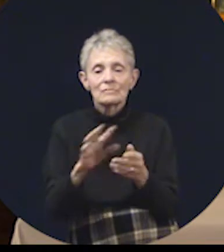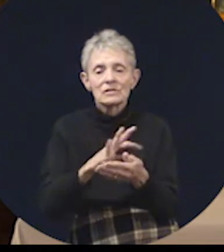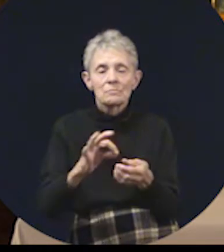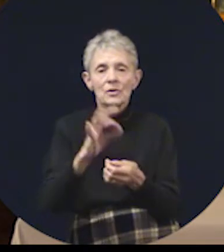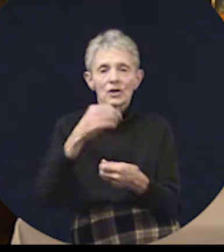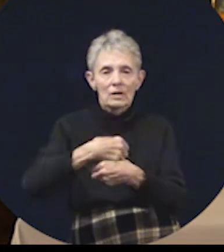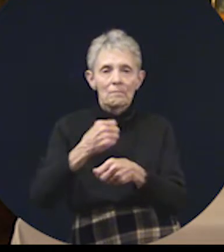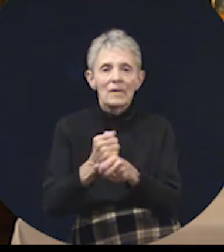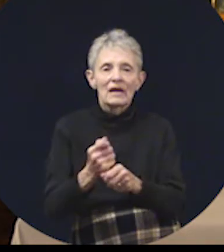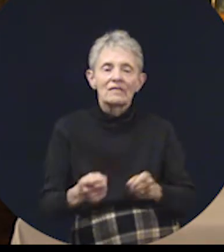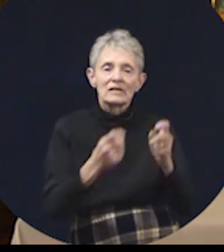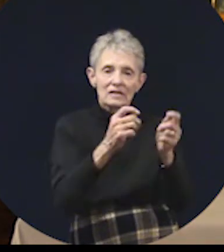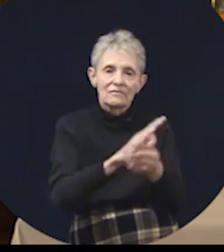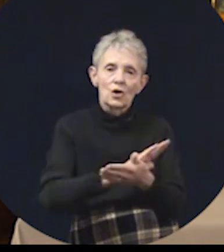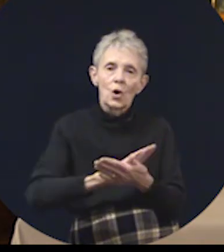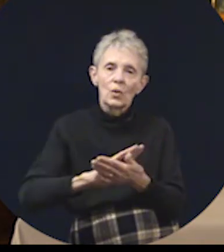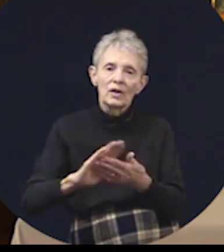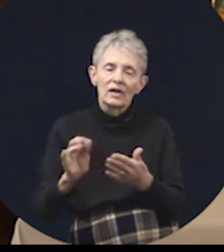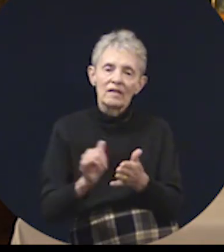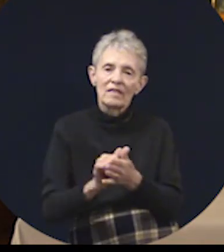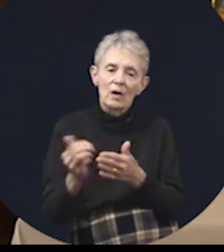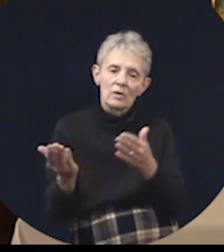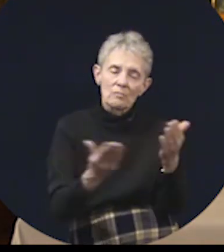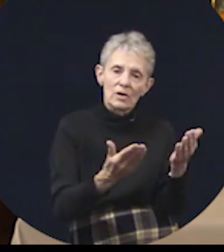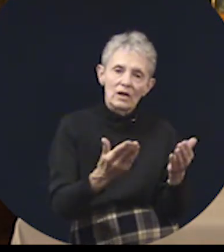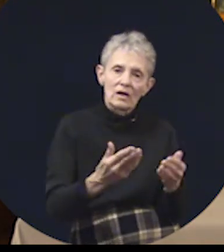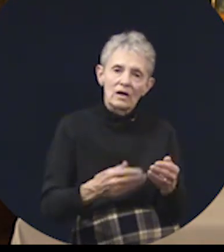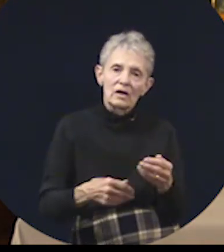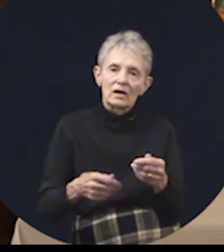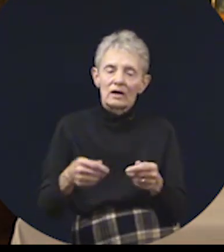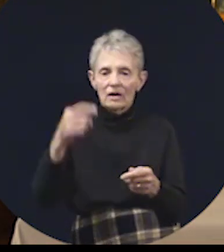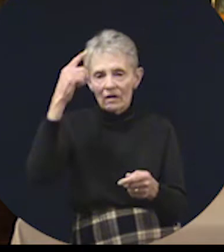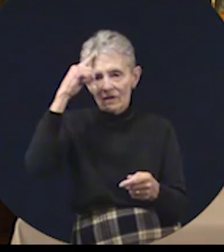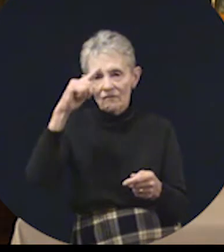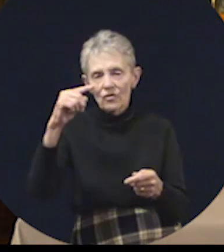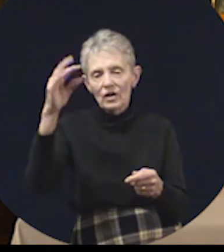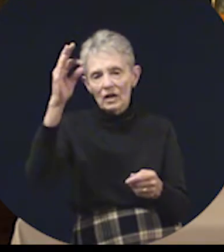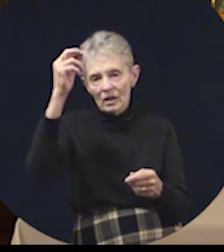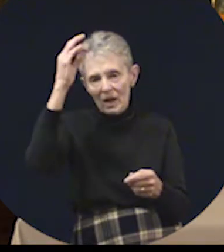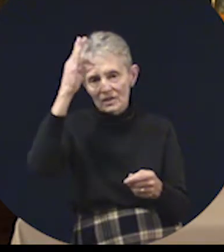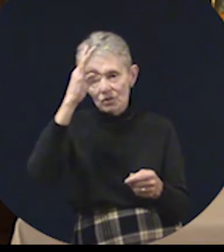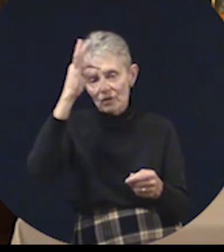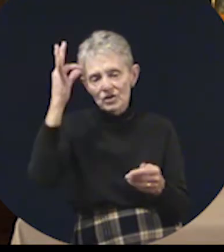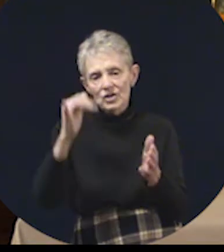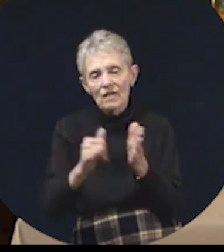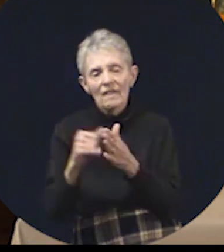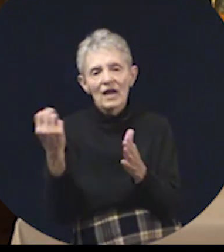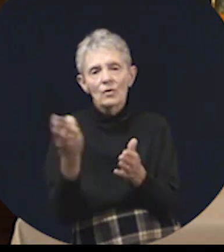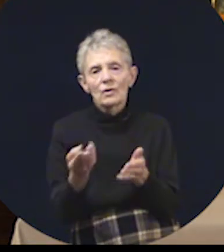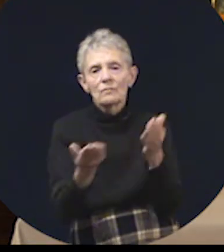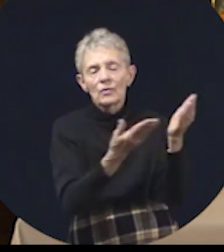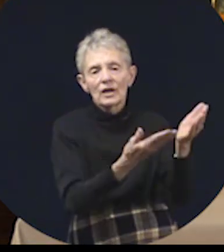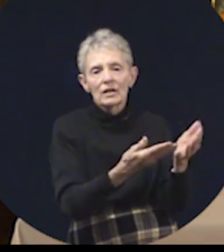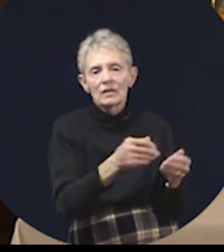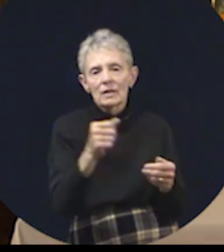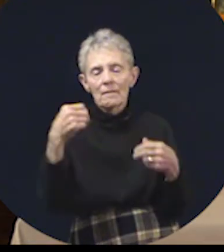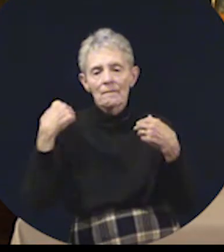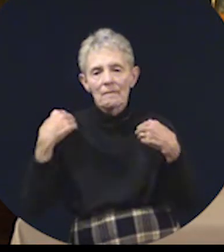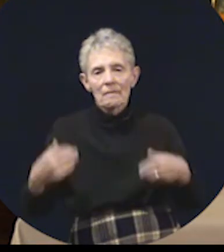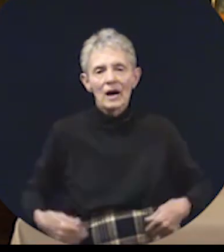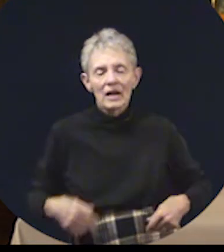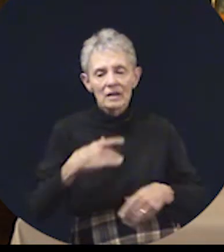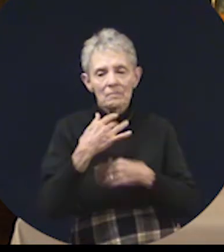holy that we bring to you for consecration, that they may become for us the body and the blood of your Son, our Lord Jesus